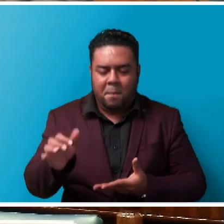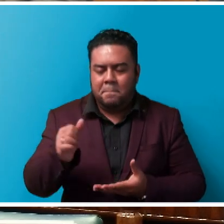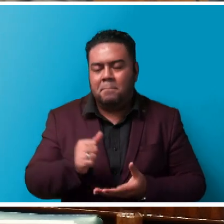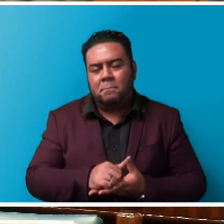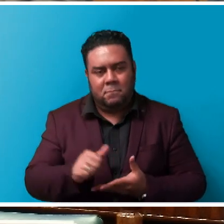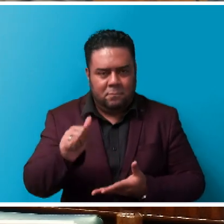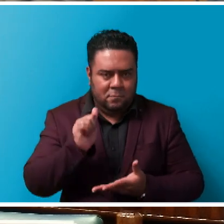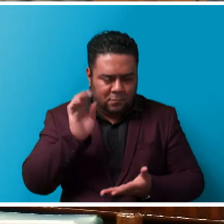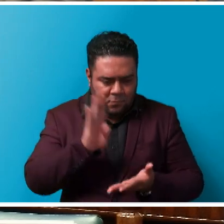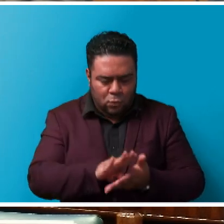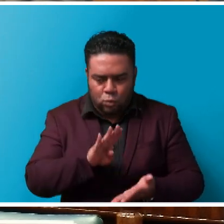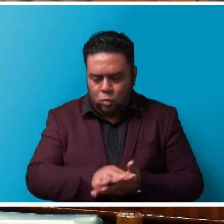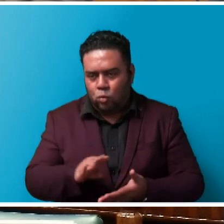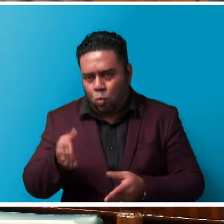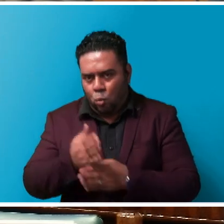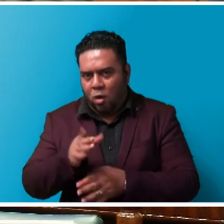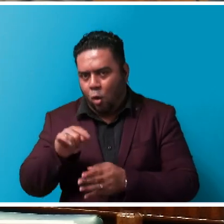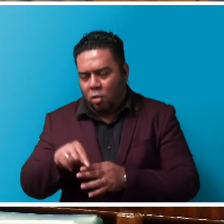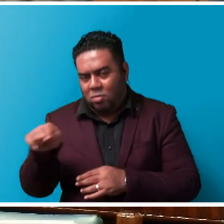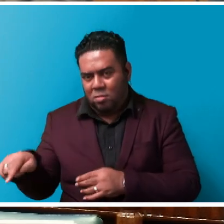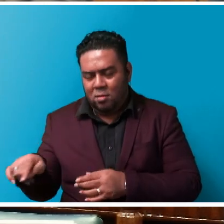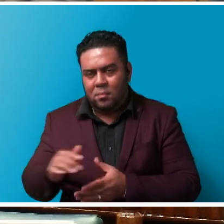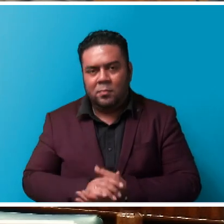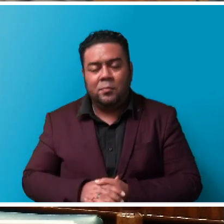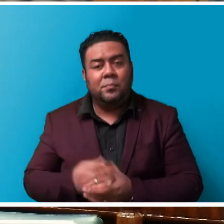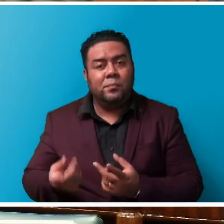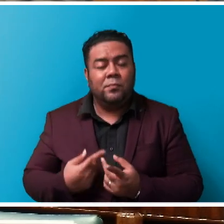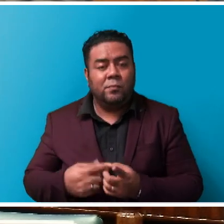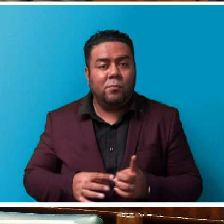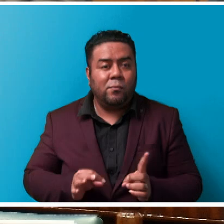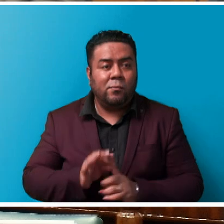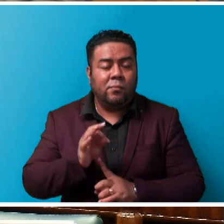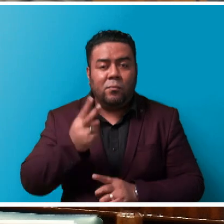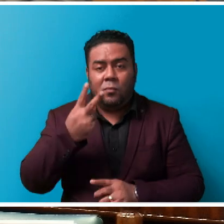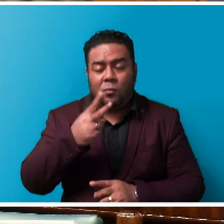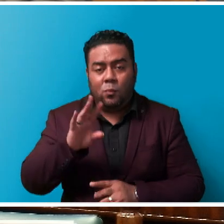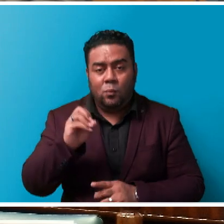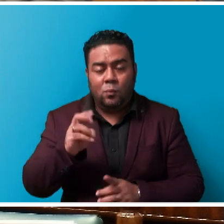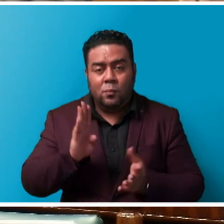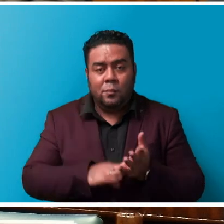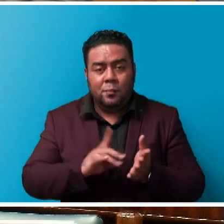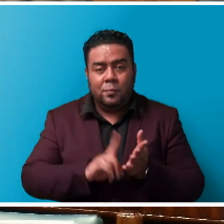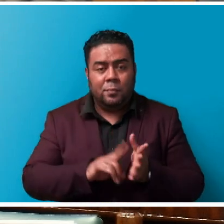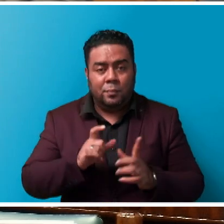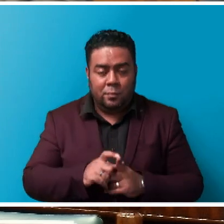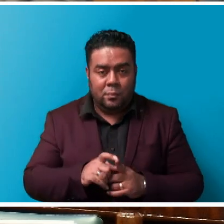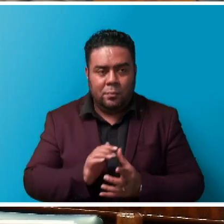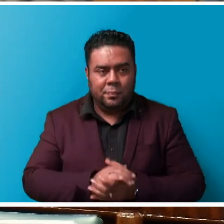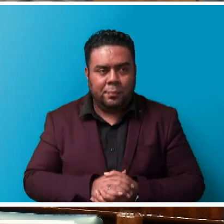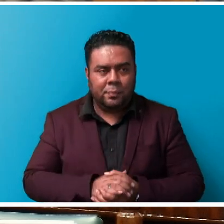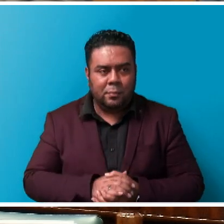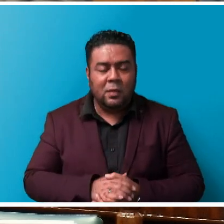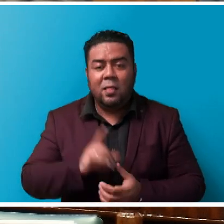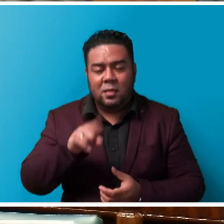that situation. And the other improvement is the new 20 MLD water treatment plant, and this